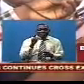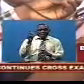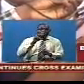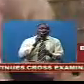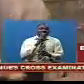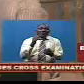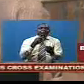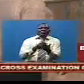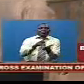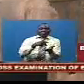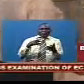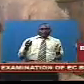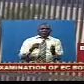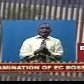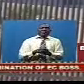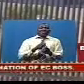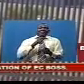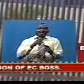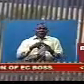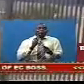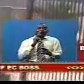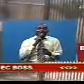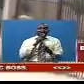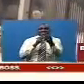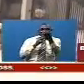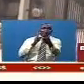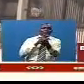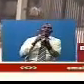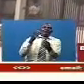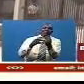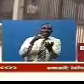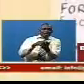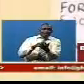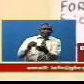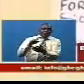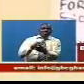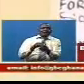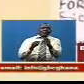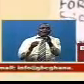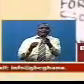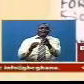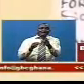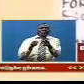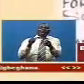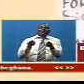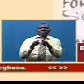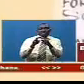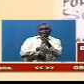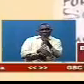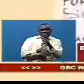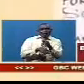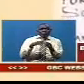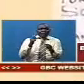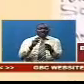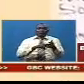has been paid. The next hotel the team visited was the PH Hotels, which had an inscription that it had been closed down